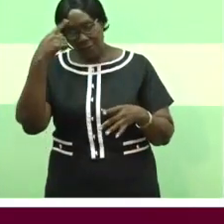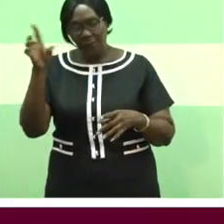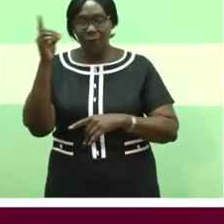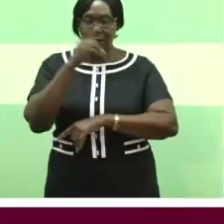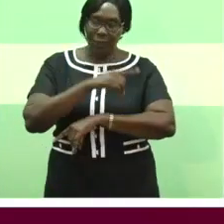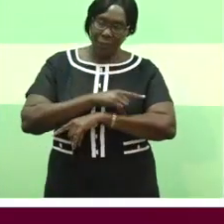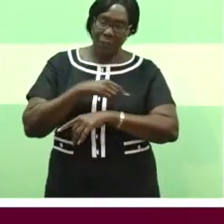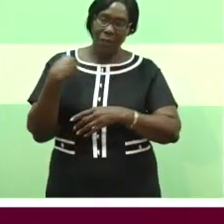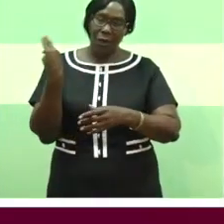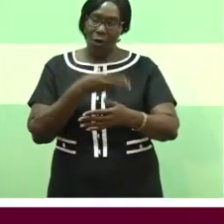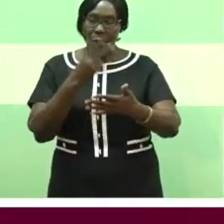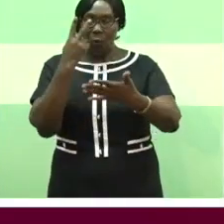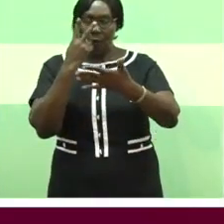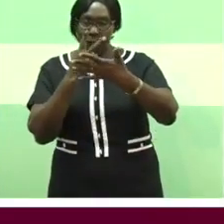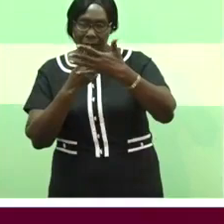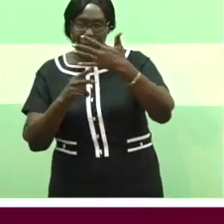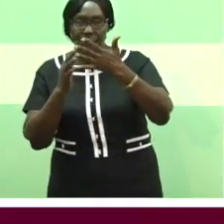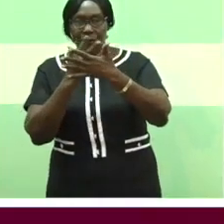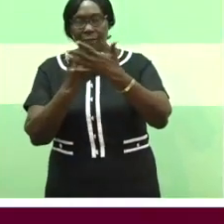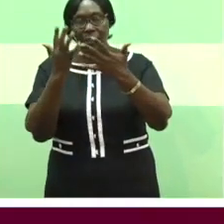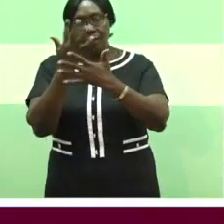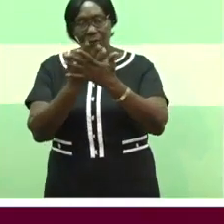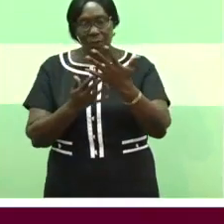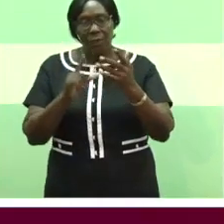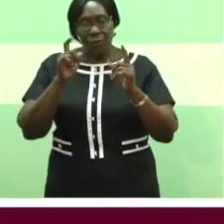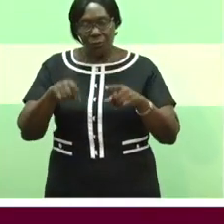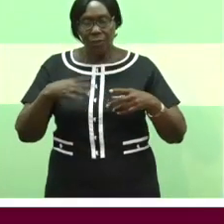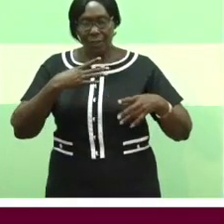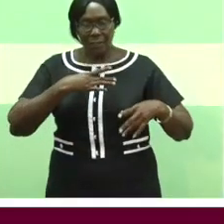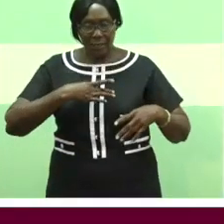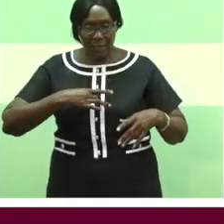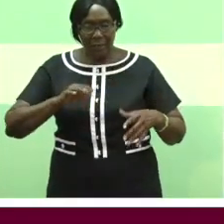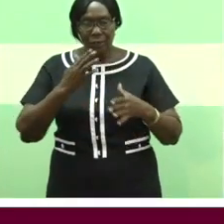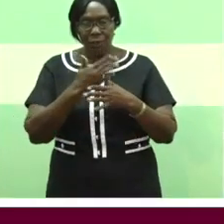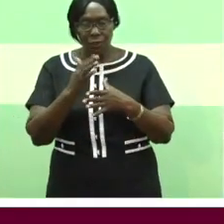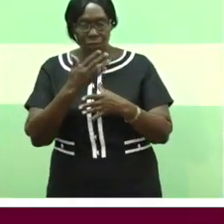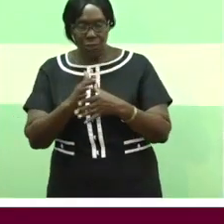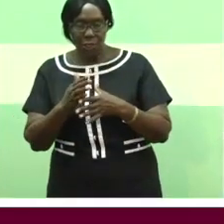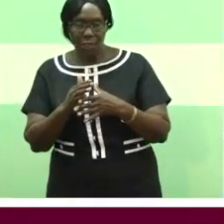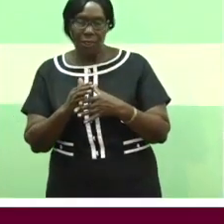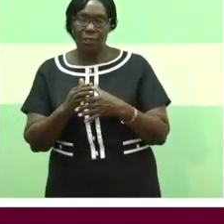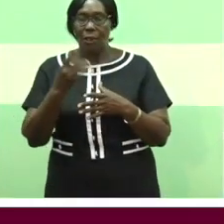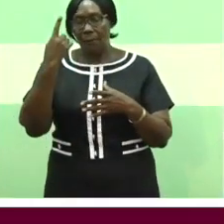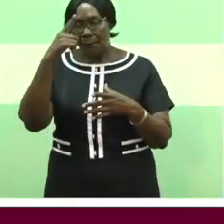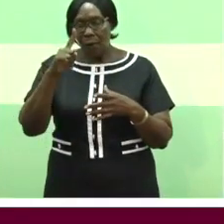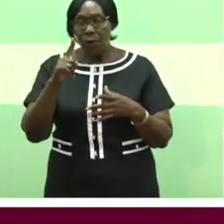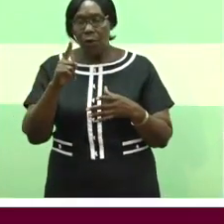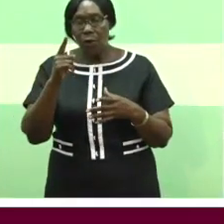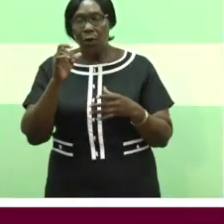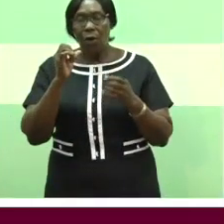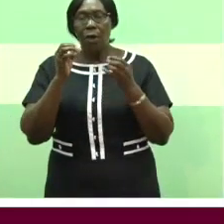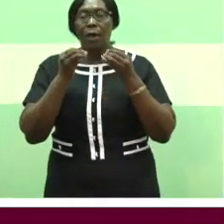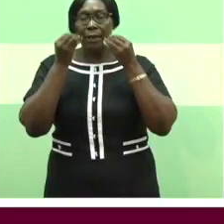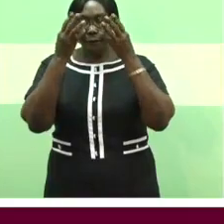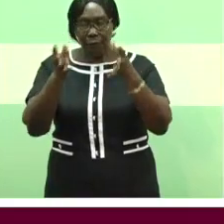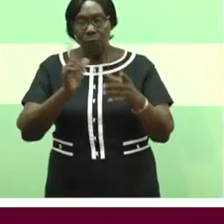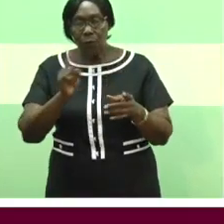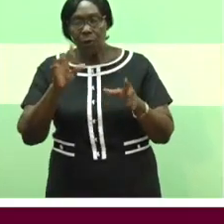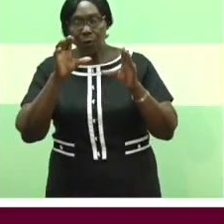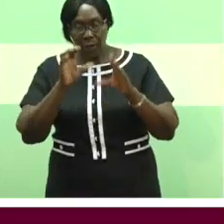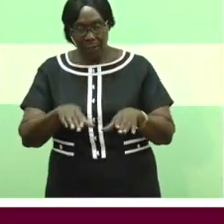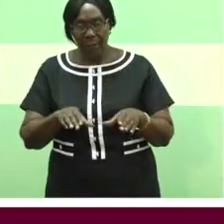our visual schedule, I would just like to, share some additional information as to where you can